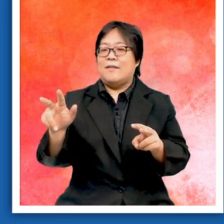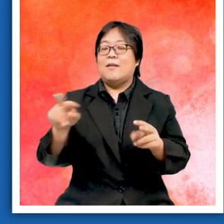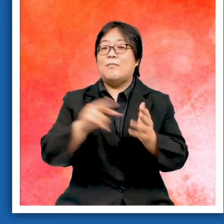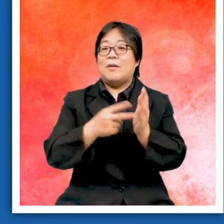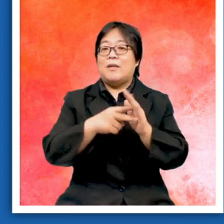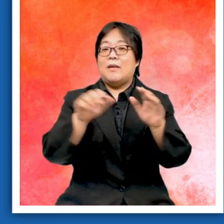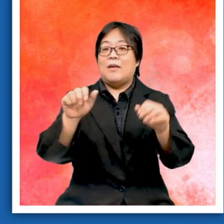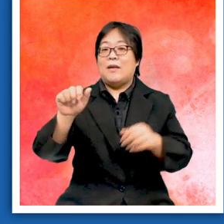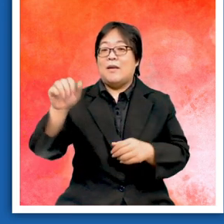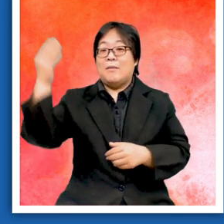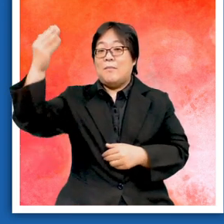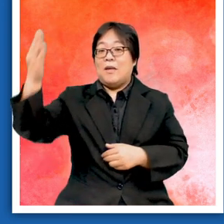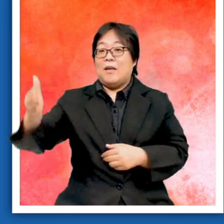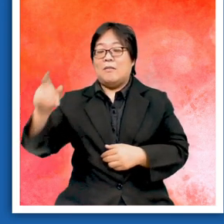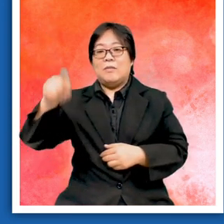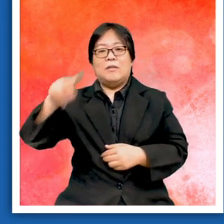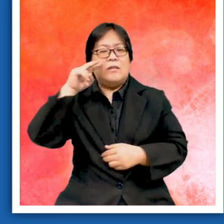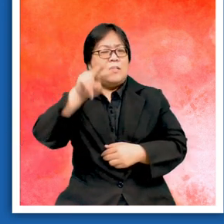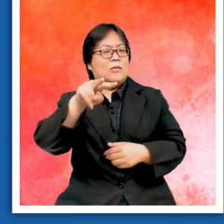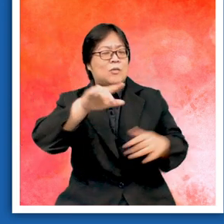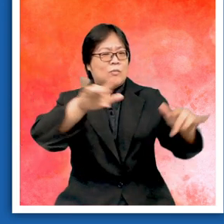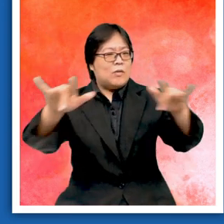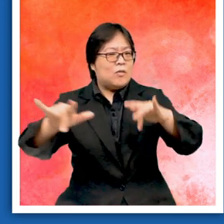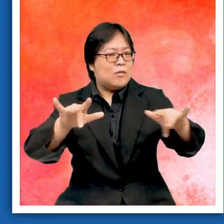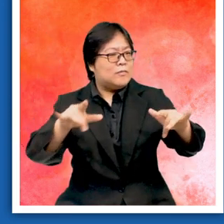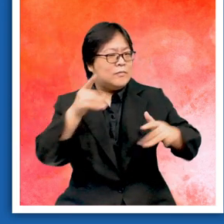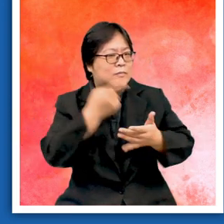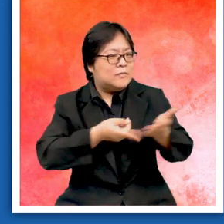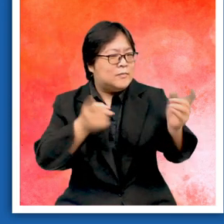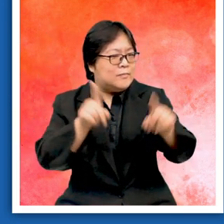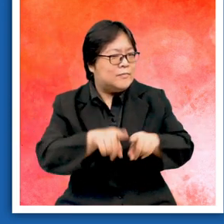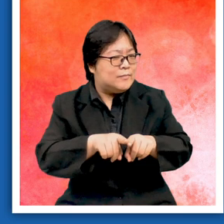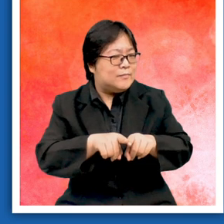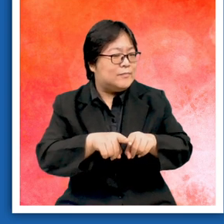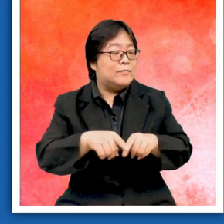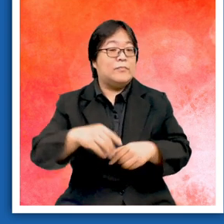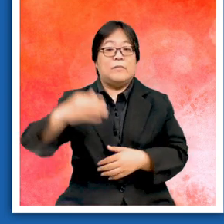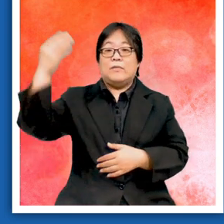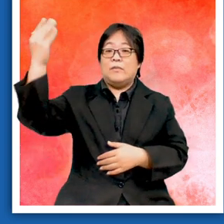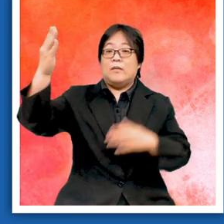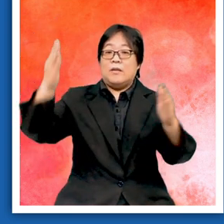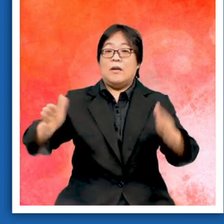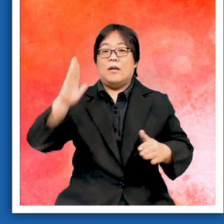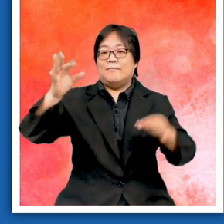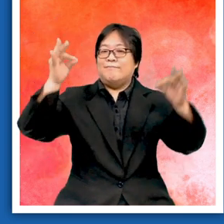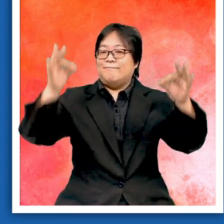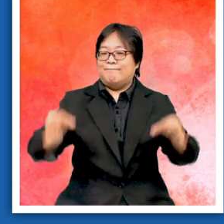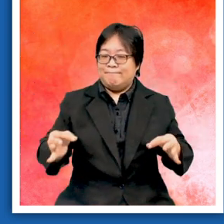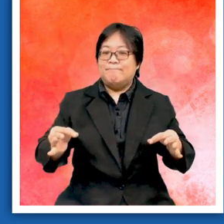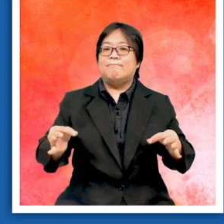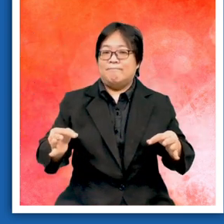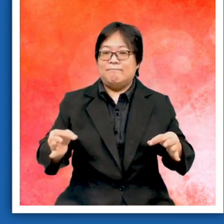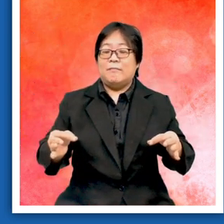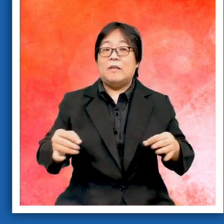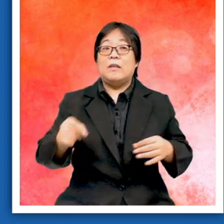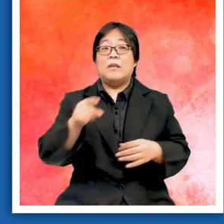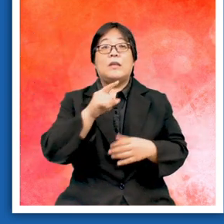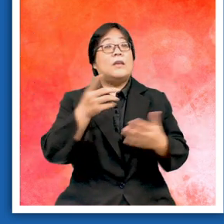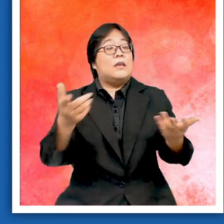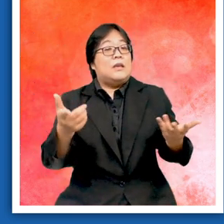the lecturer have to view the recorded video, and then the lecturer will make decision whether it is a genuinely